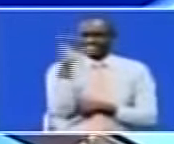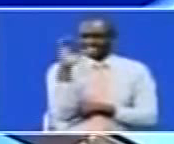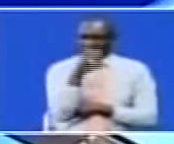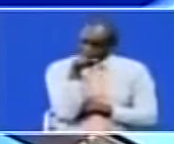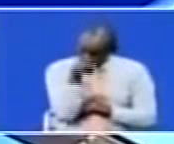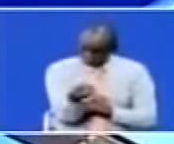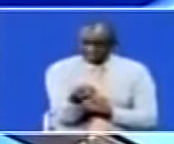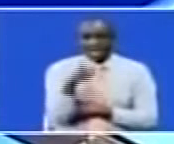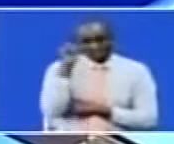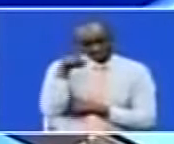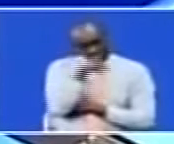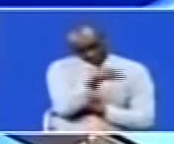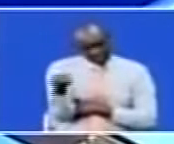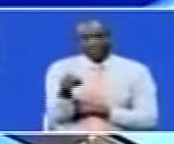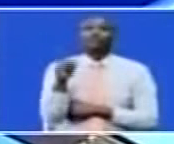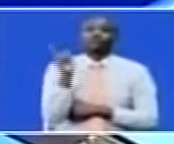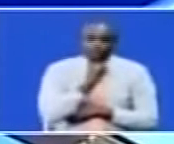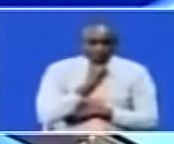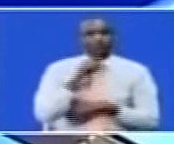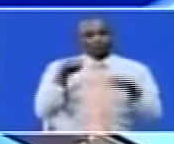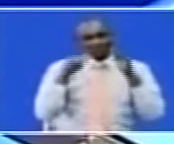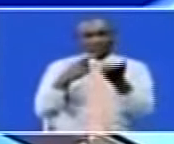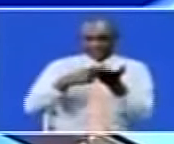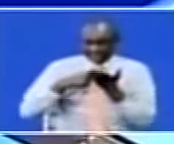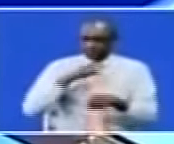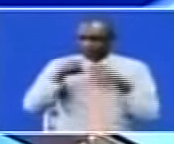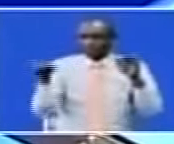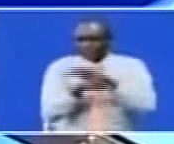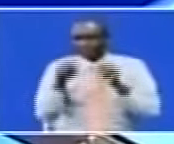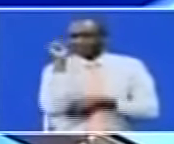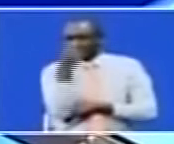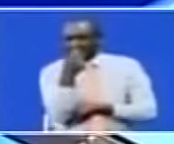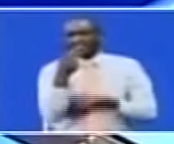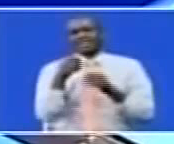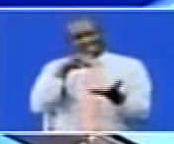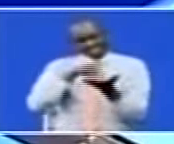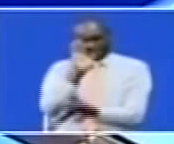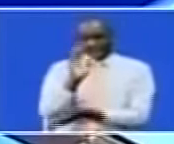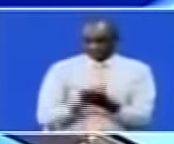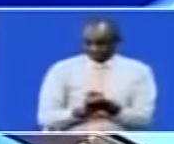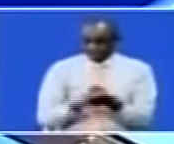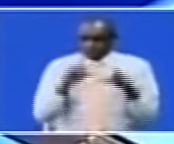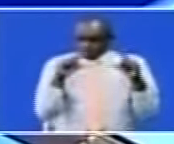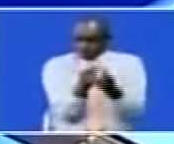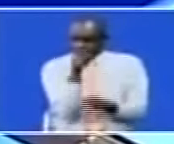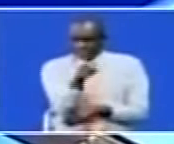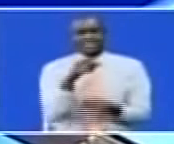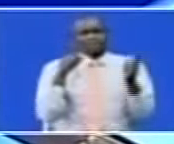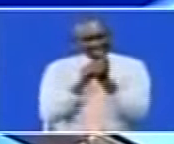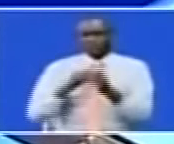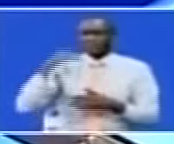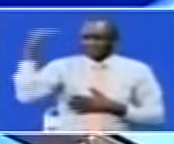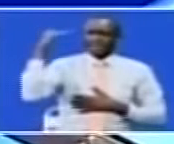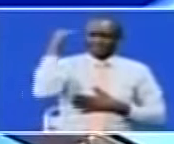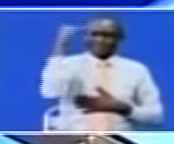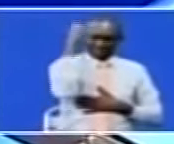Parties intensified lobbying ahead of tomorrow's debate on the Deputy President William Ruto's case. The delegation met high-ranking Assembly